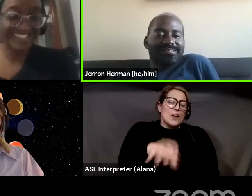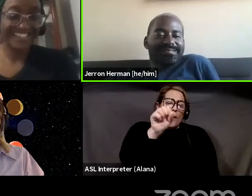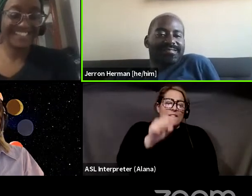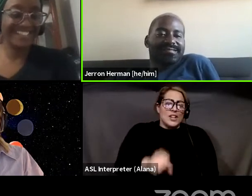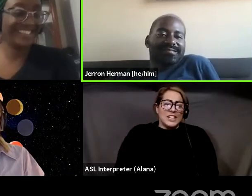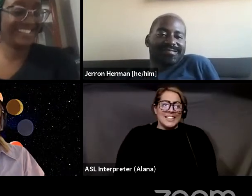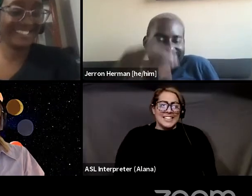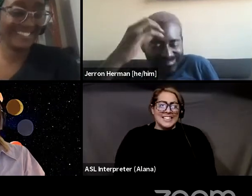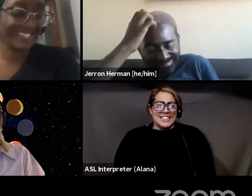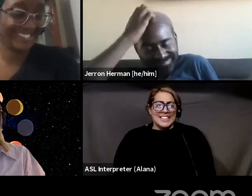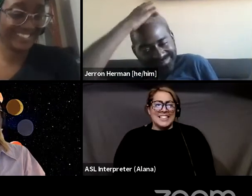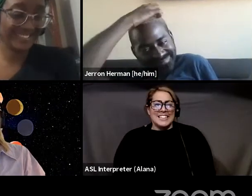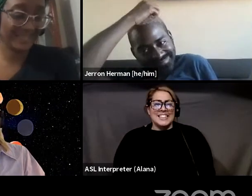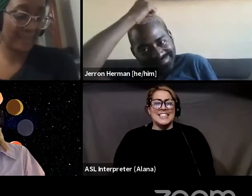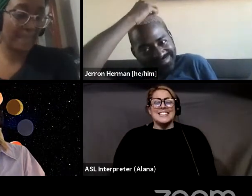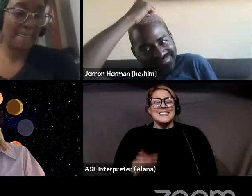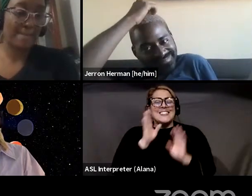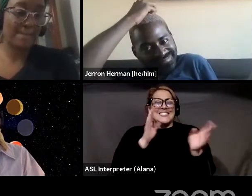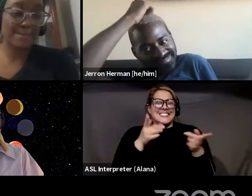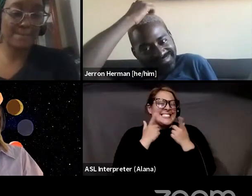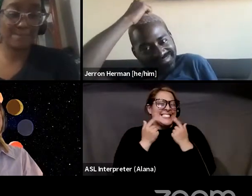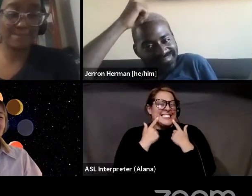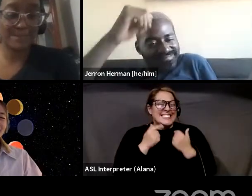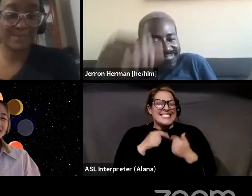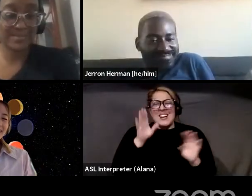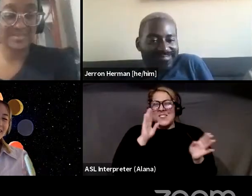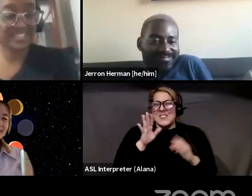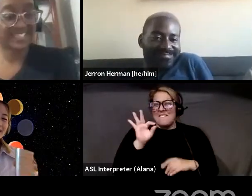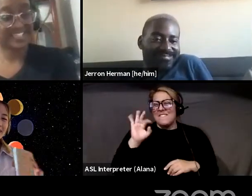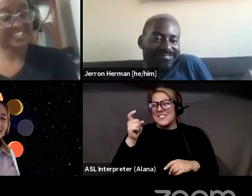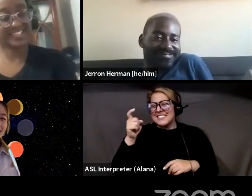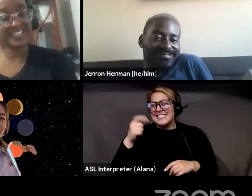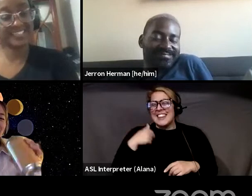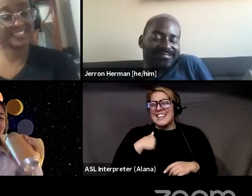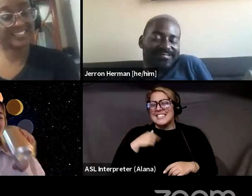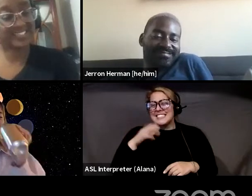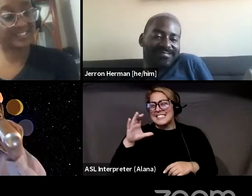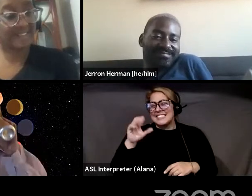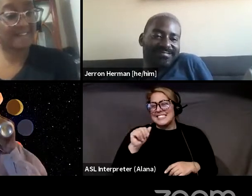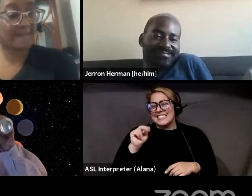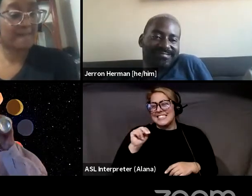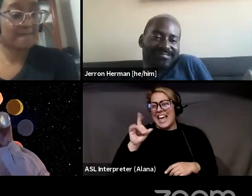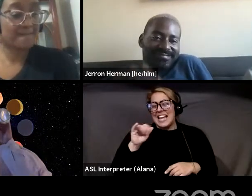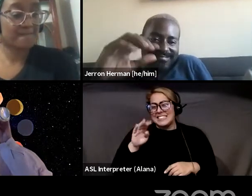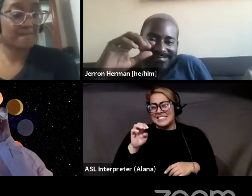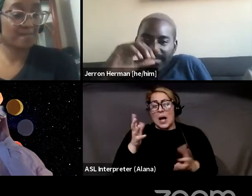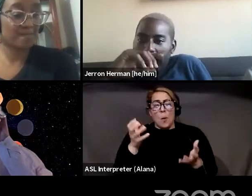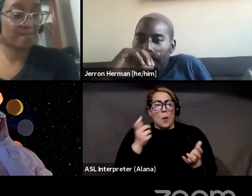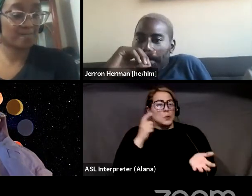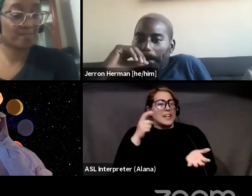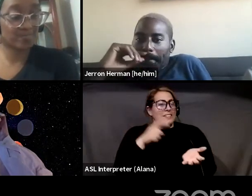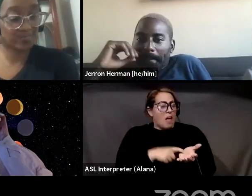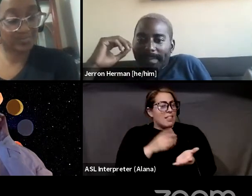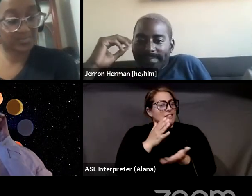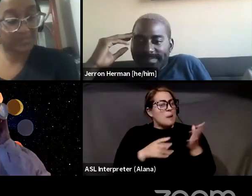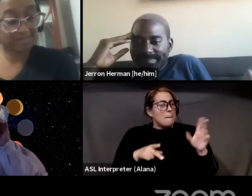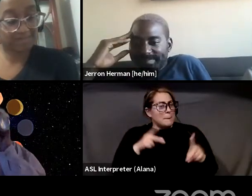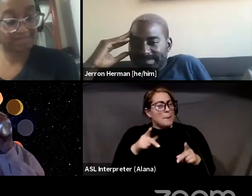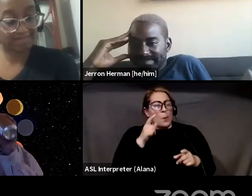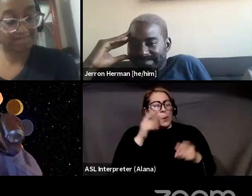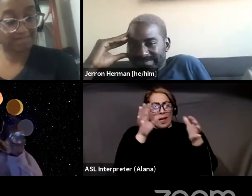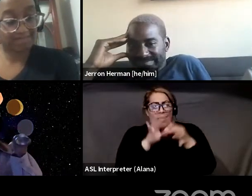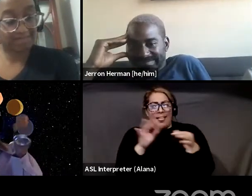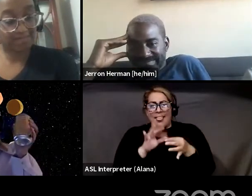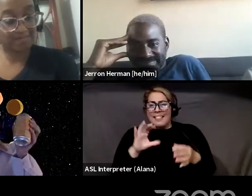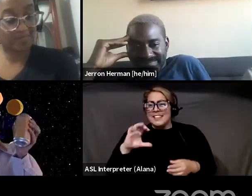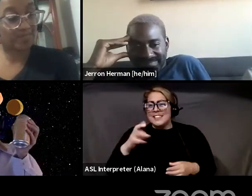Shoot. Hello, folks. This is Candace speaking. I also just want to acknowledge some people who've been active in the chat.